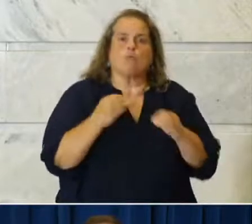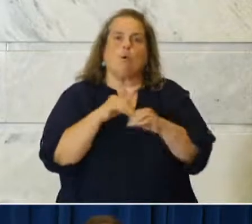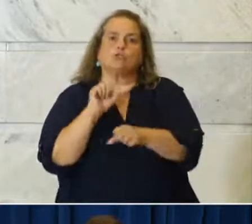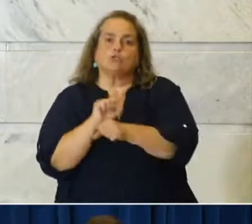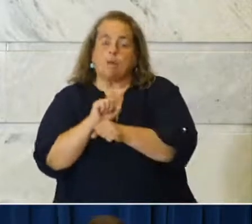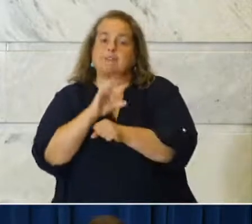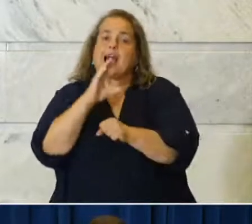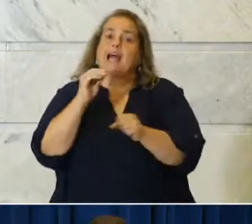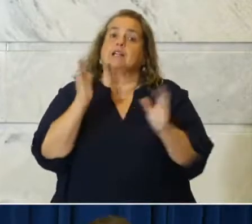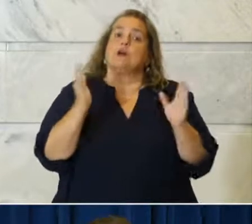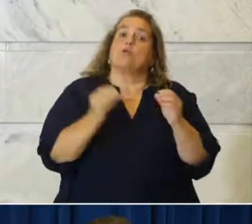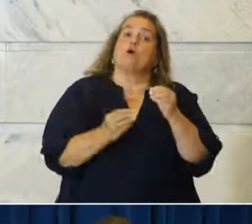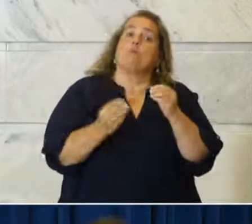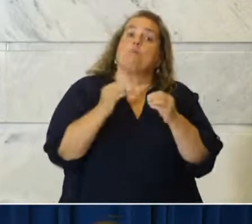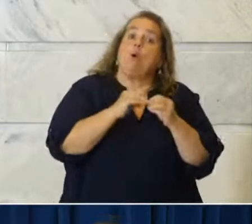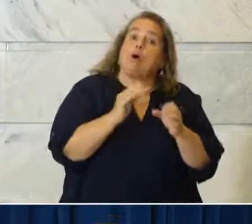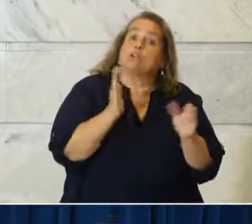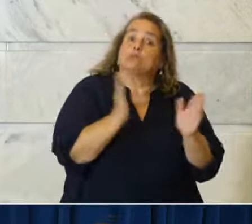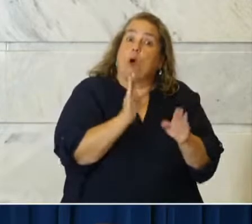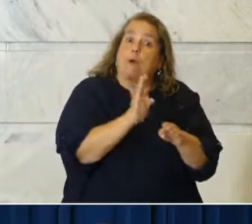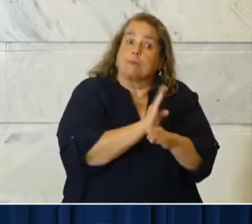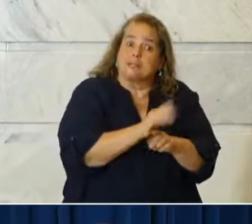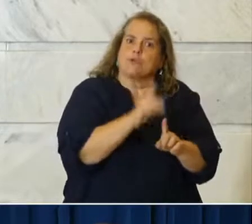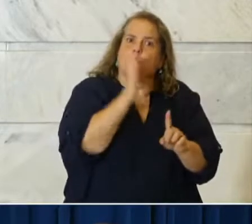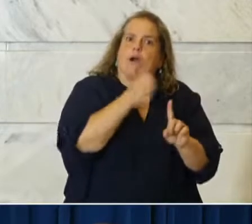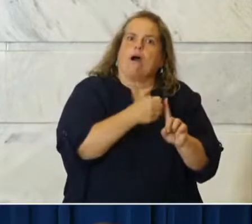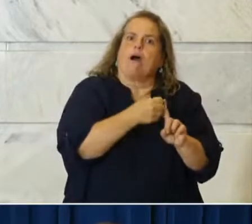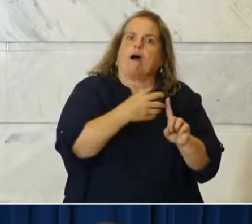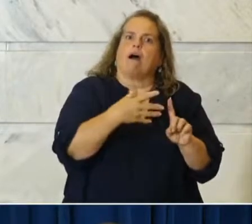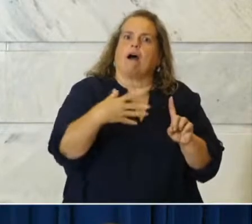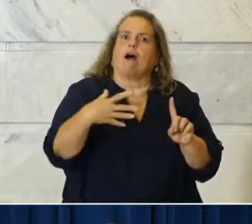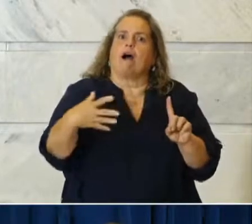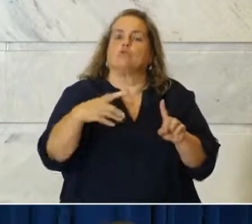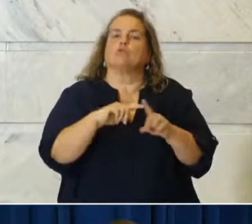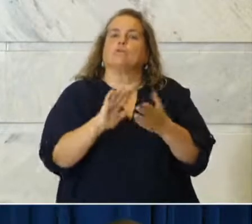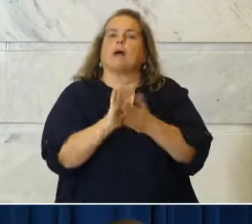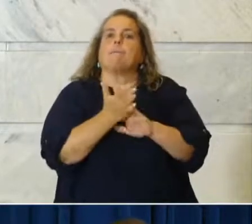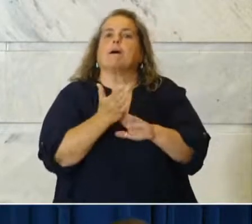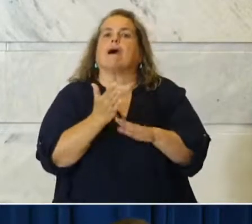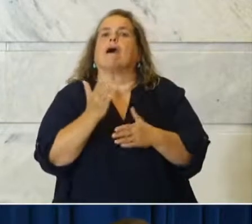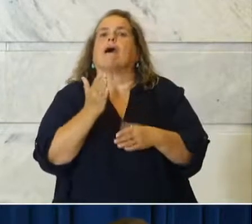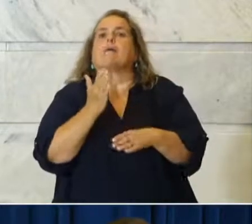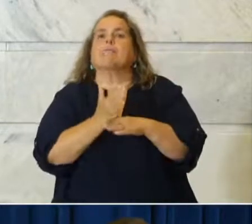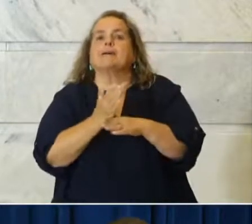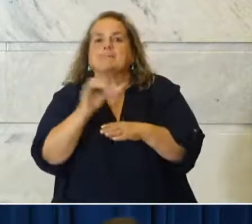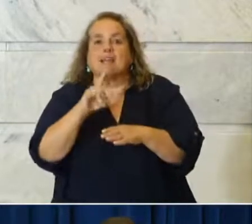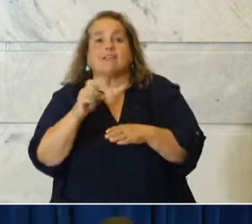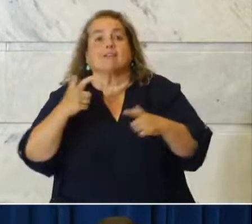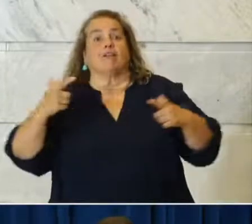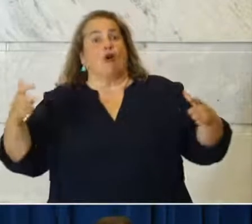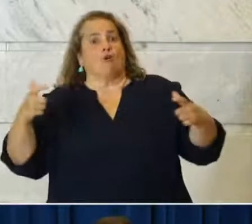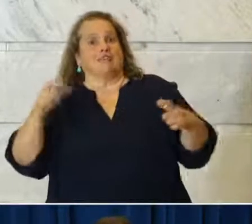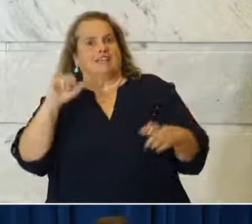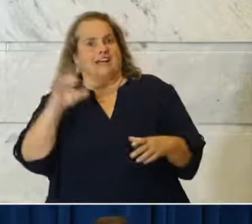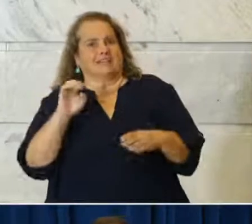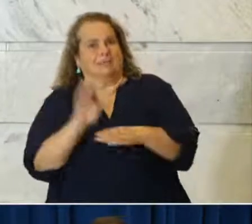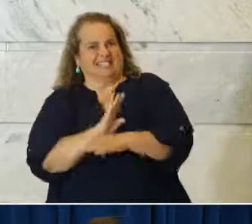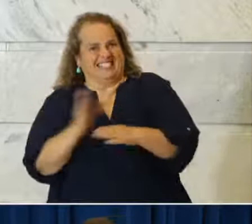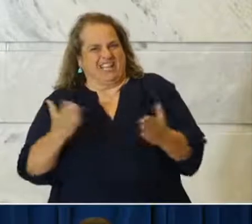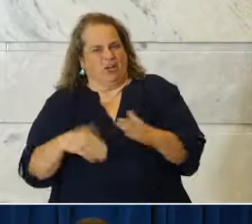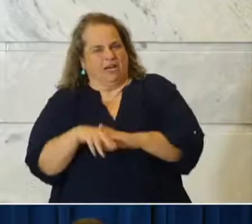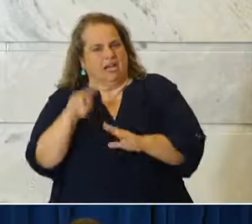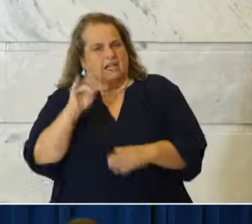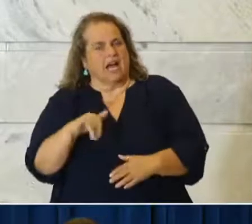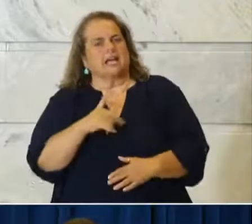into large, the stronger this Commonwealth grows. There is no more important time to make these types of